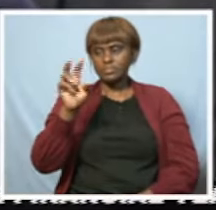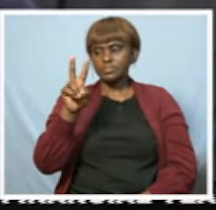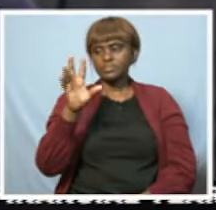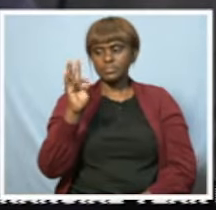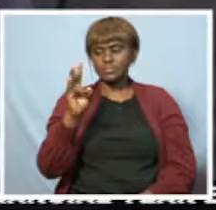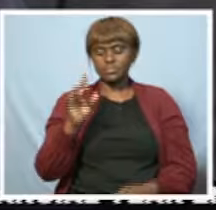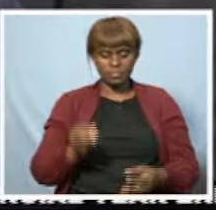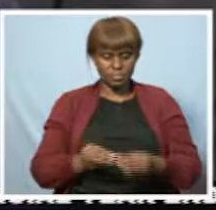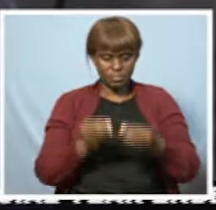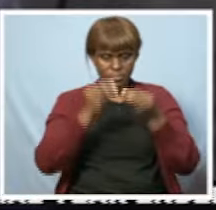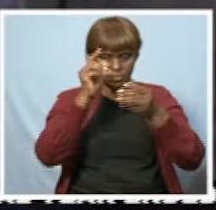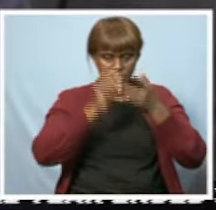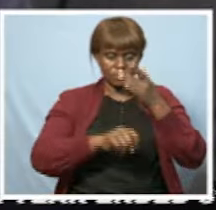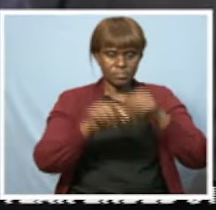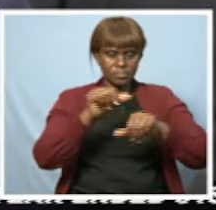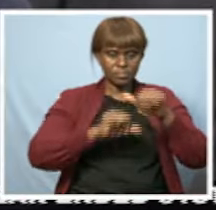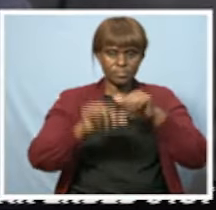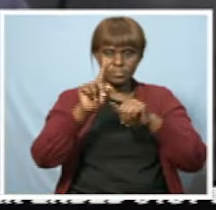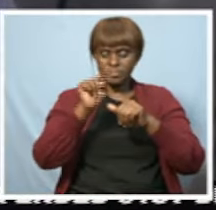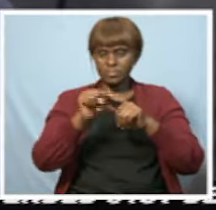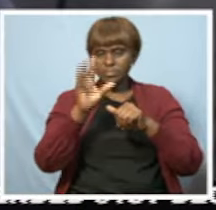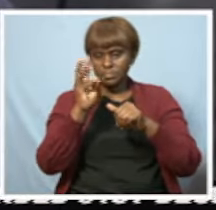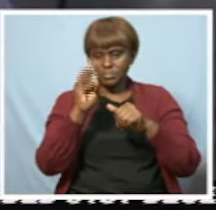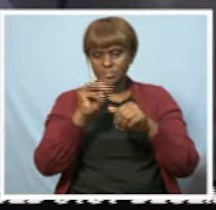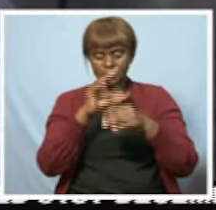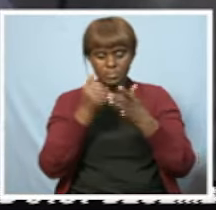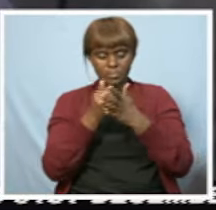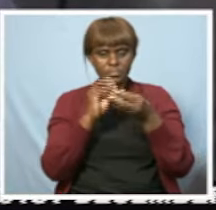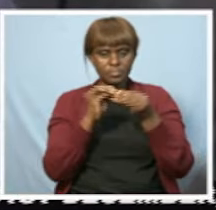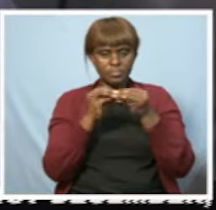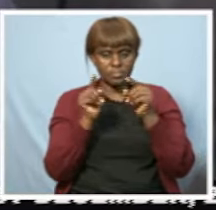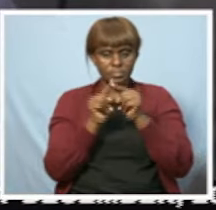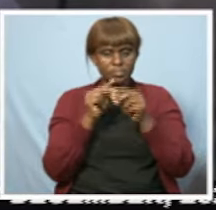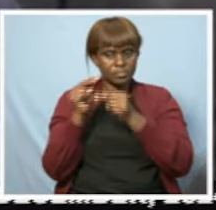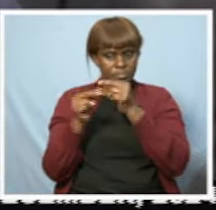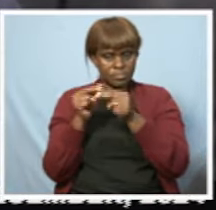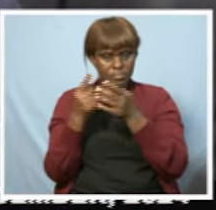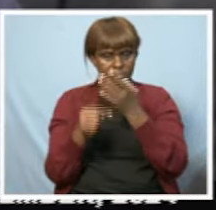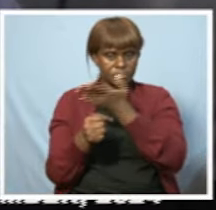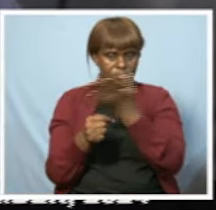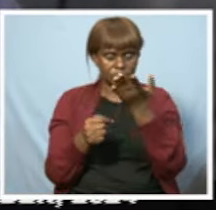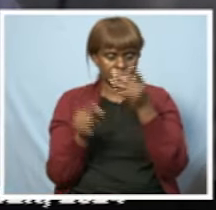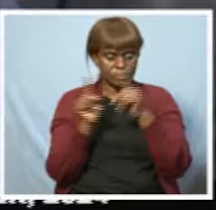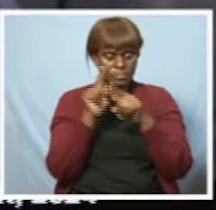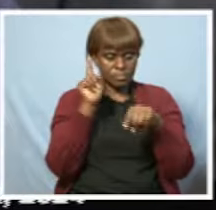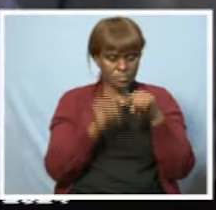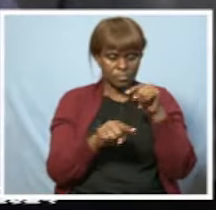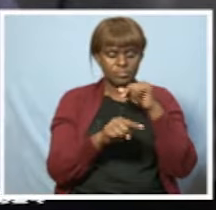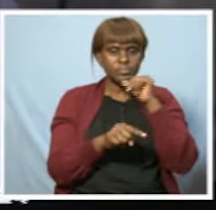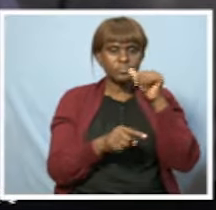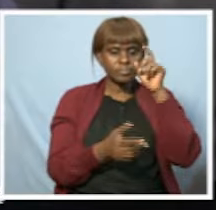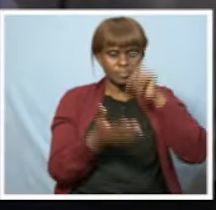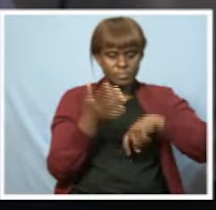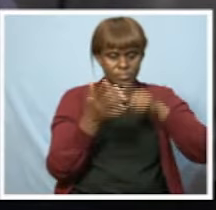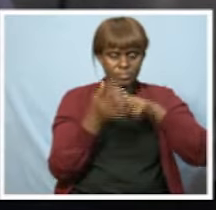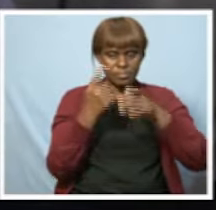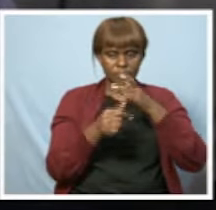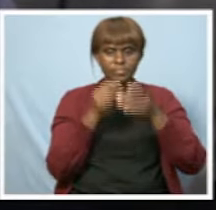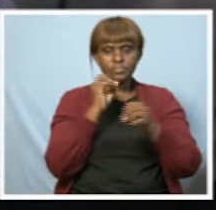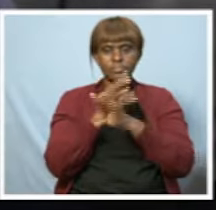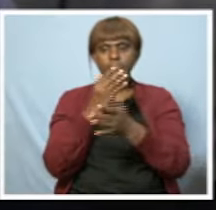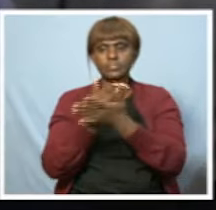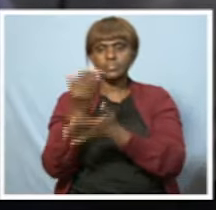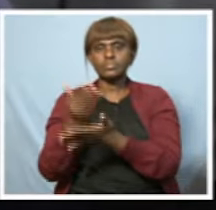1,527, the total cost was coming to about 1.6 on average, meaning that it could not cost, what was already